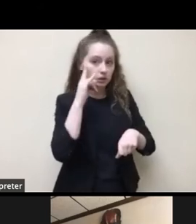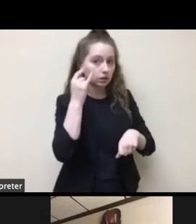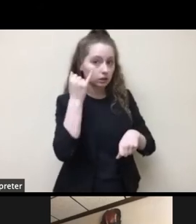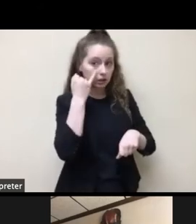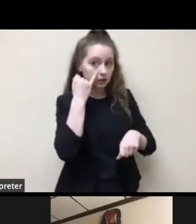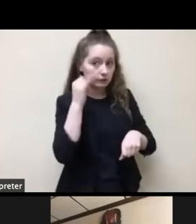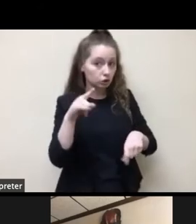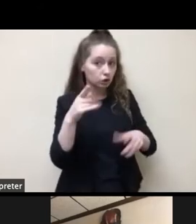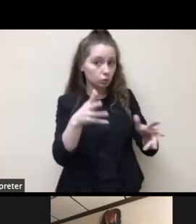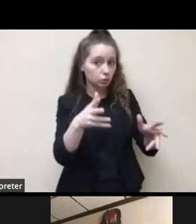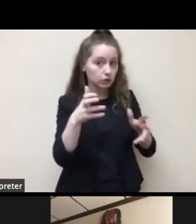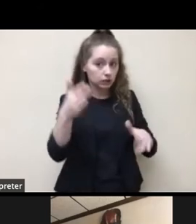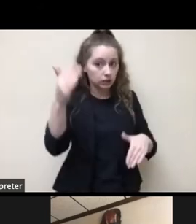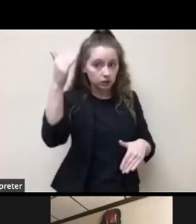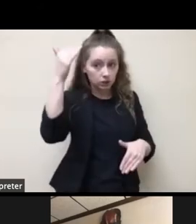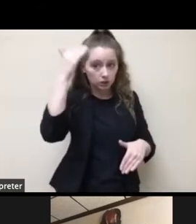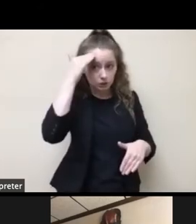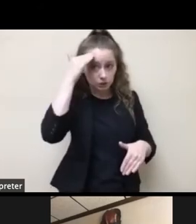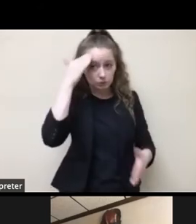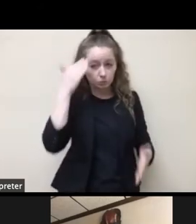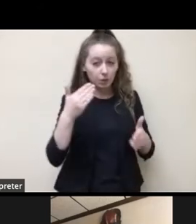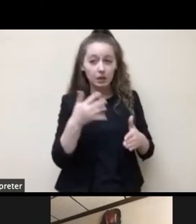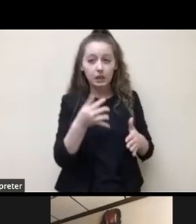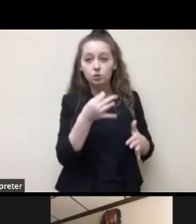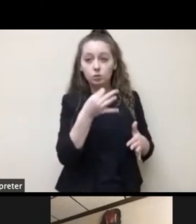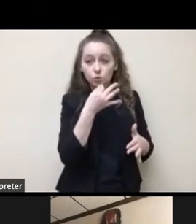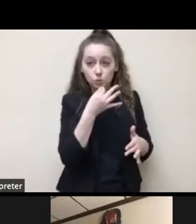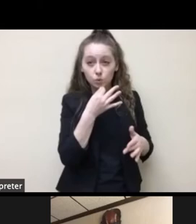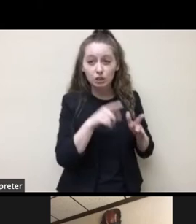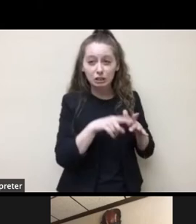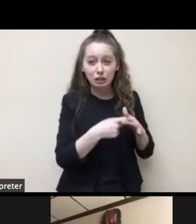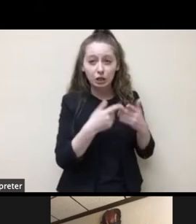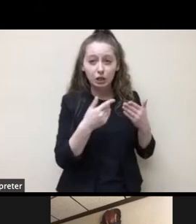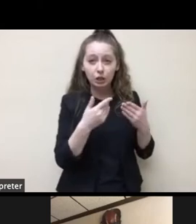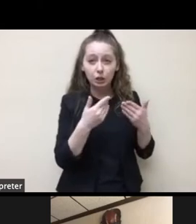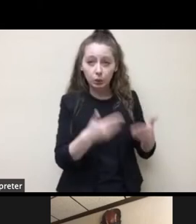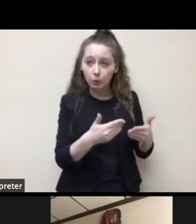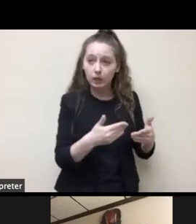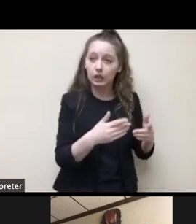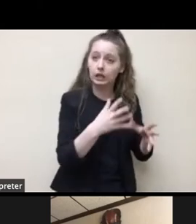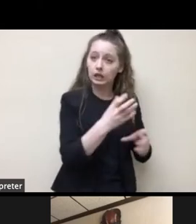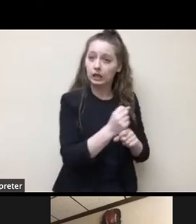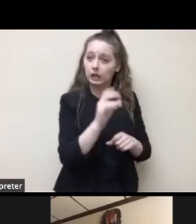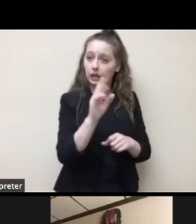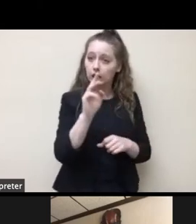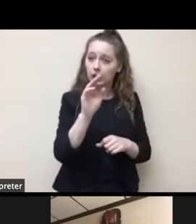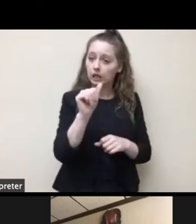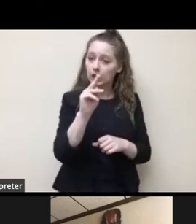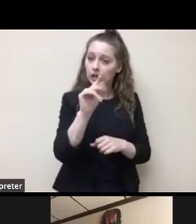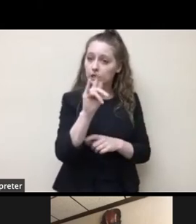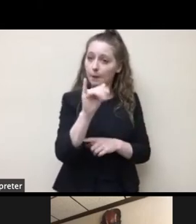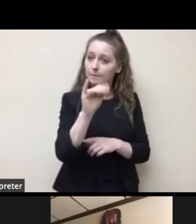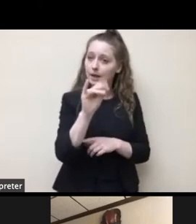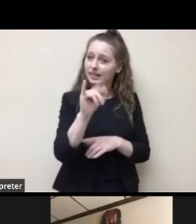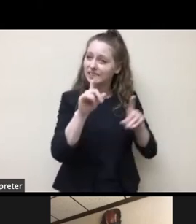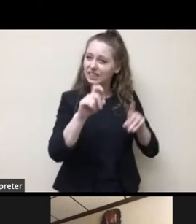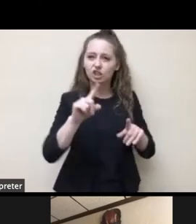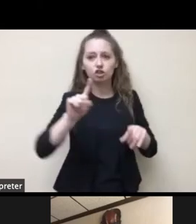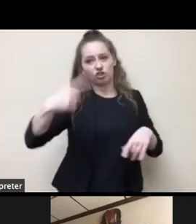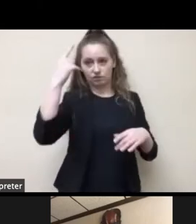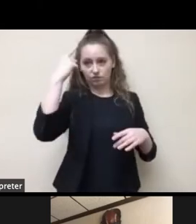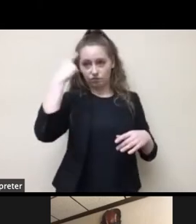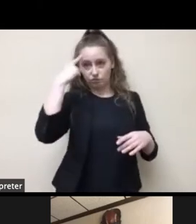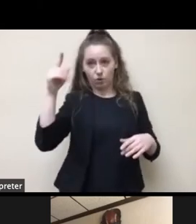to know, it's probably a little too soon to start going and trying to get the antibody testing just for the sake of knowledge. I would give it a little bit more